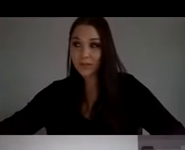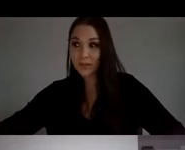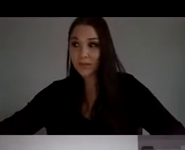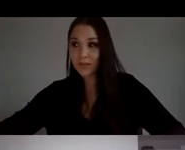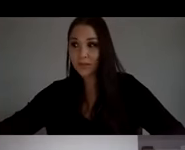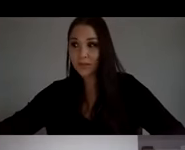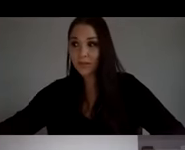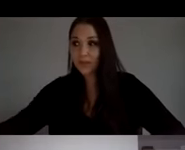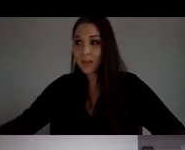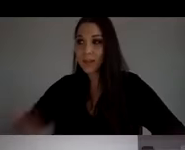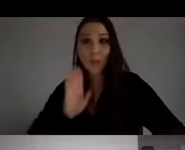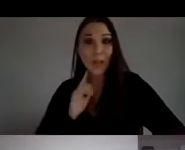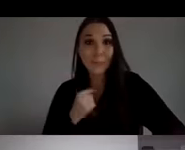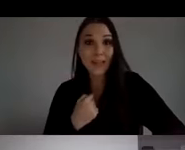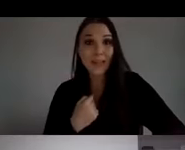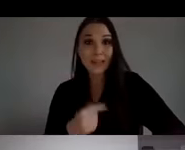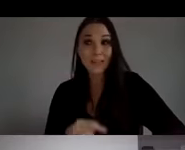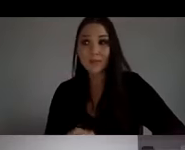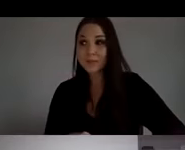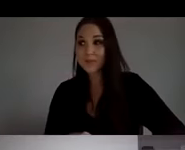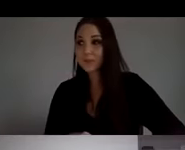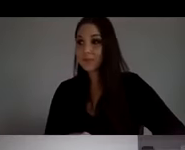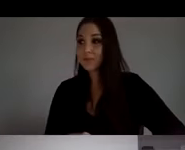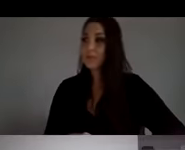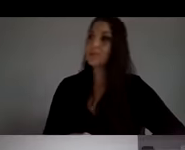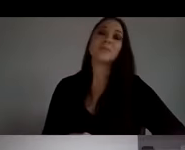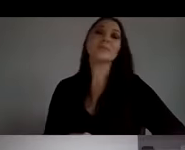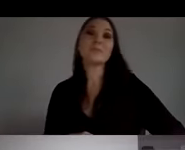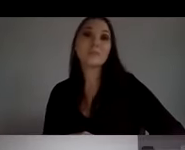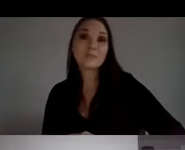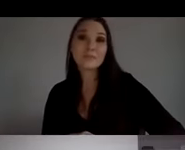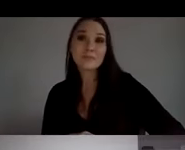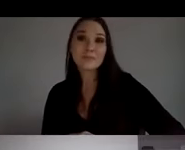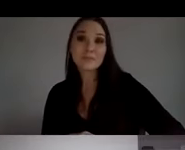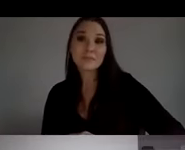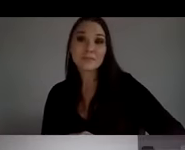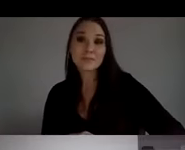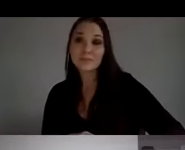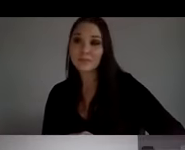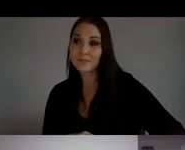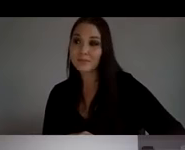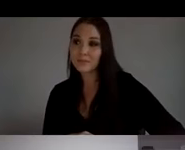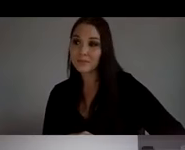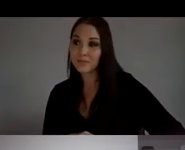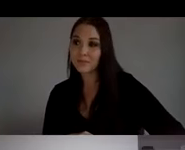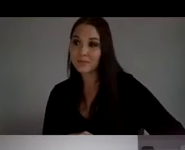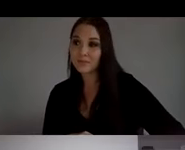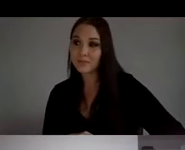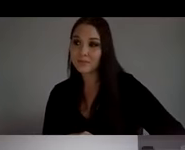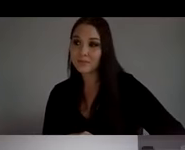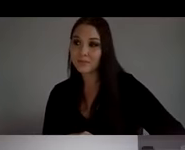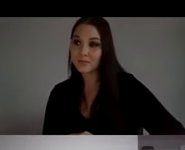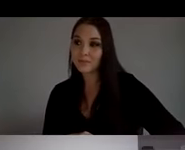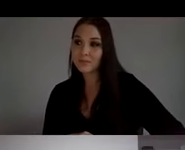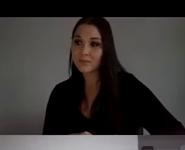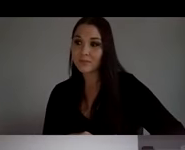Can you hear me? Yes. Better? Yes. All right, so maybe let me rephrase a bit what I